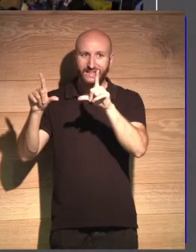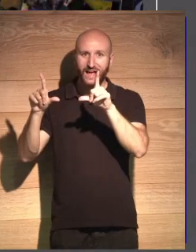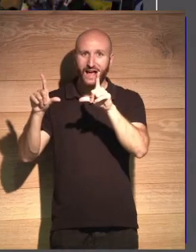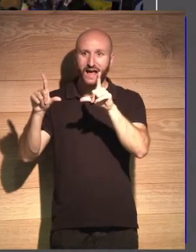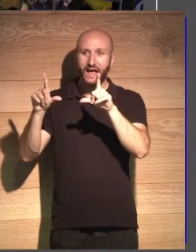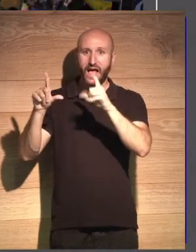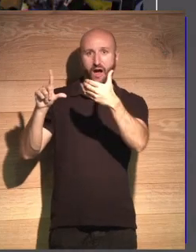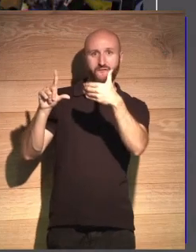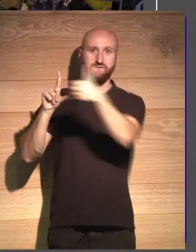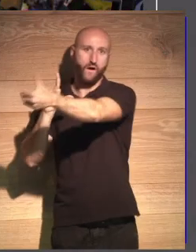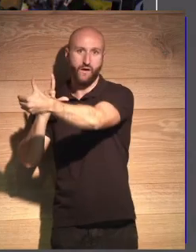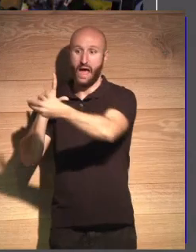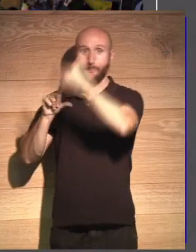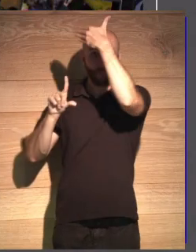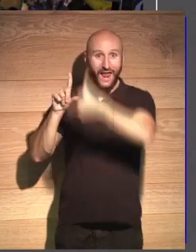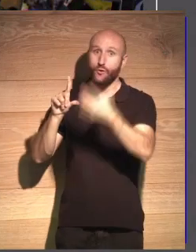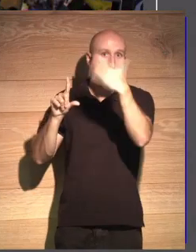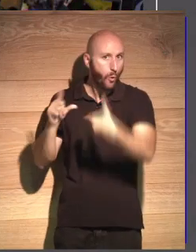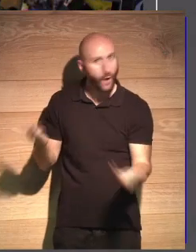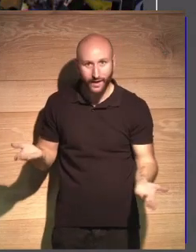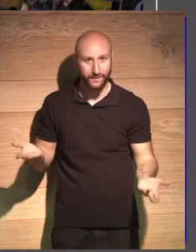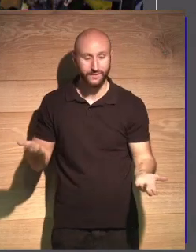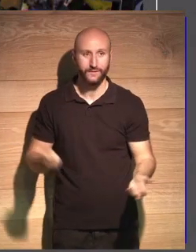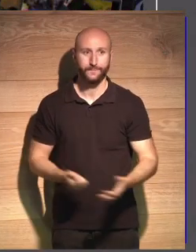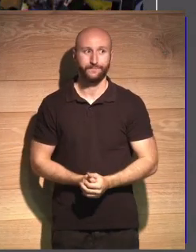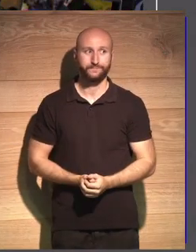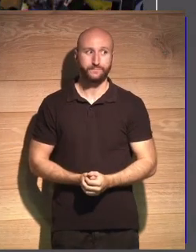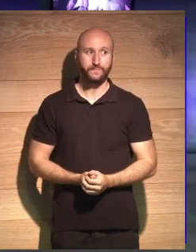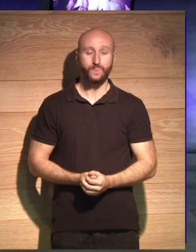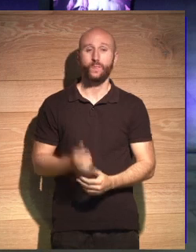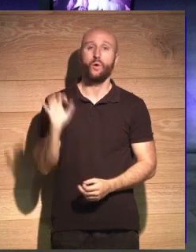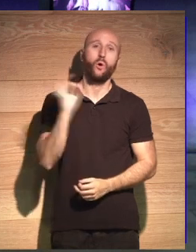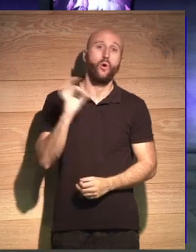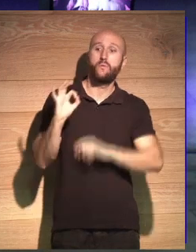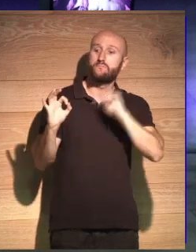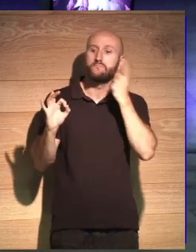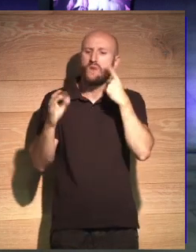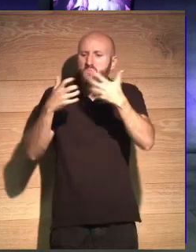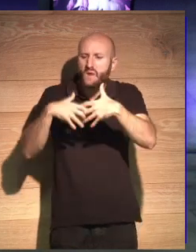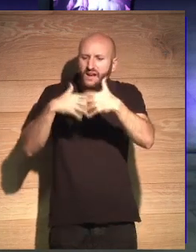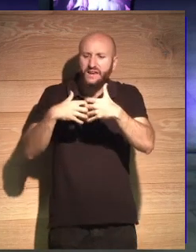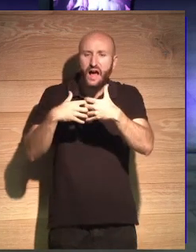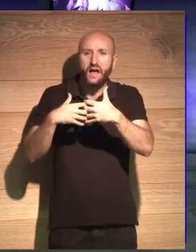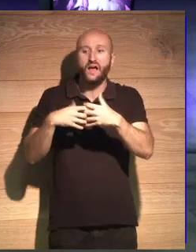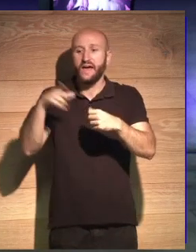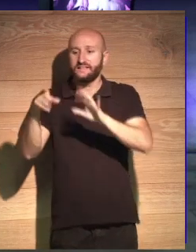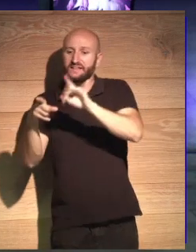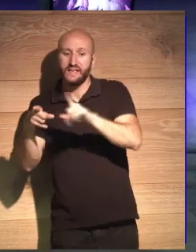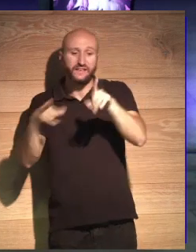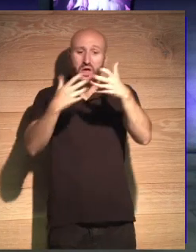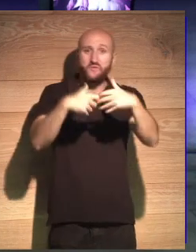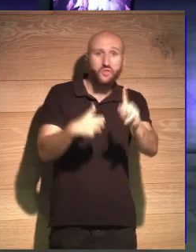classroom in this country. I still see that there are tube monitors